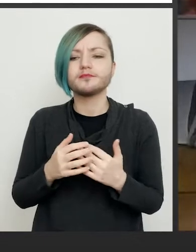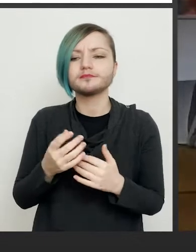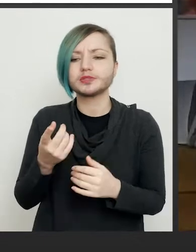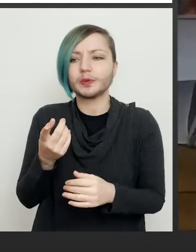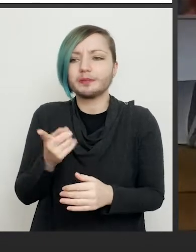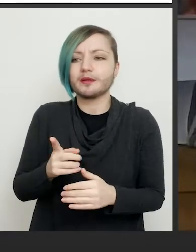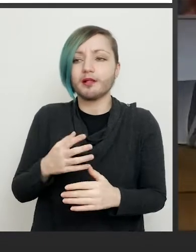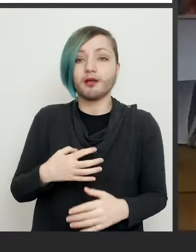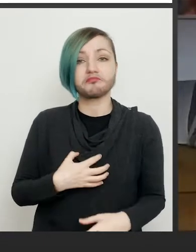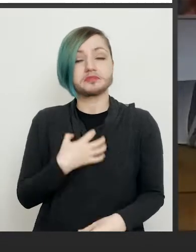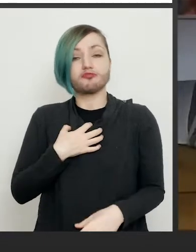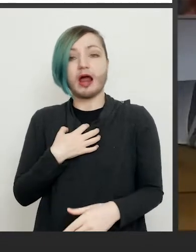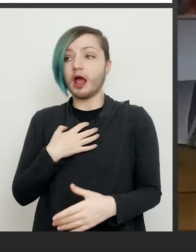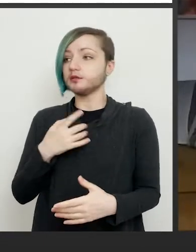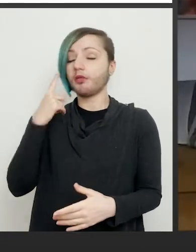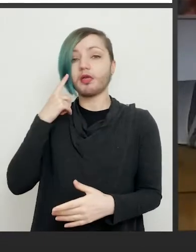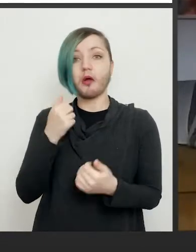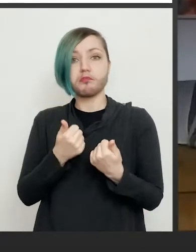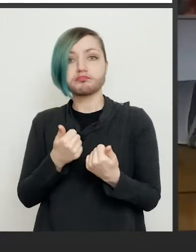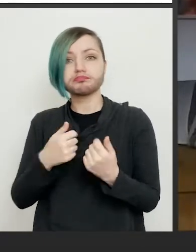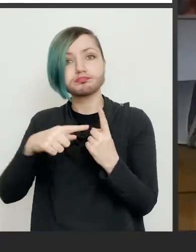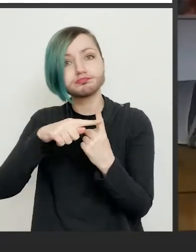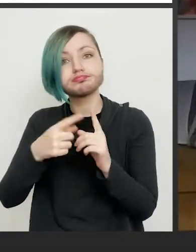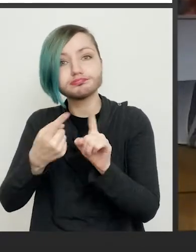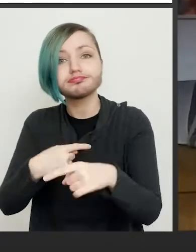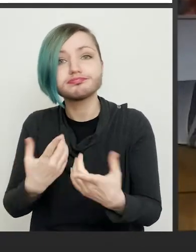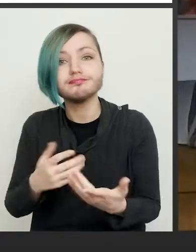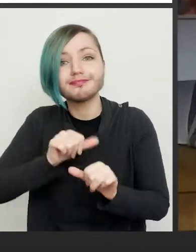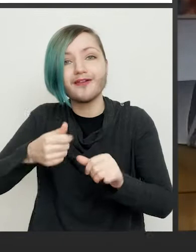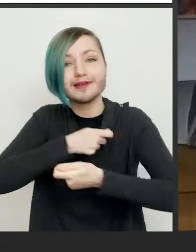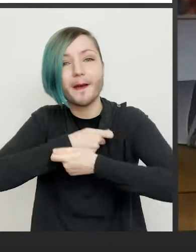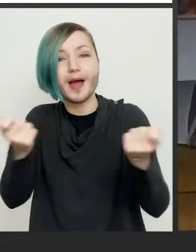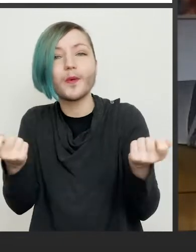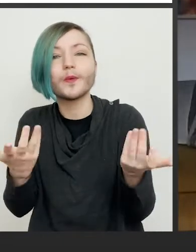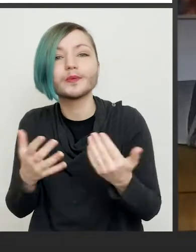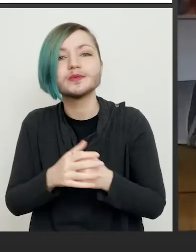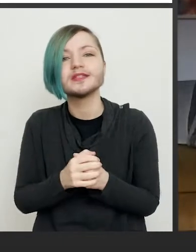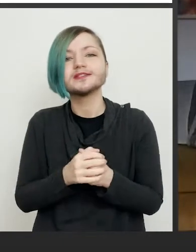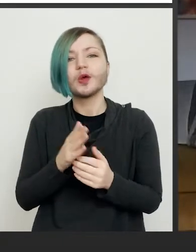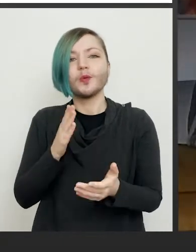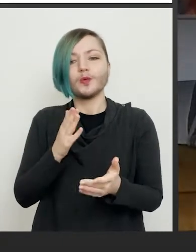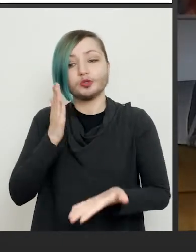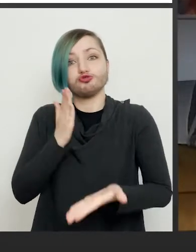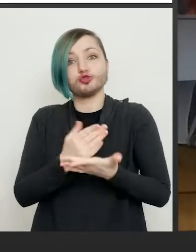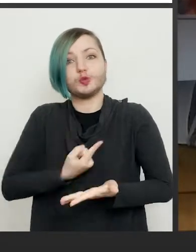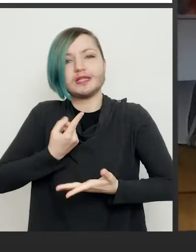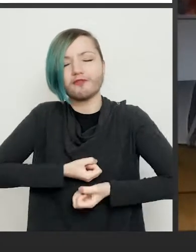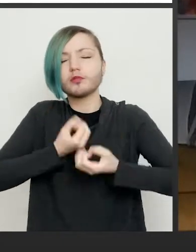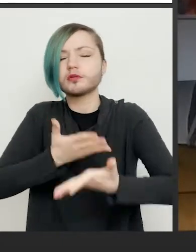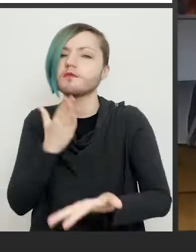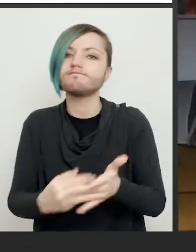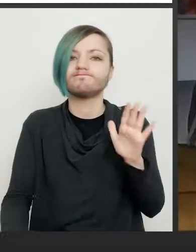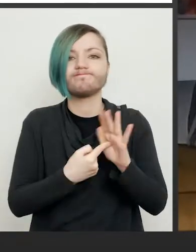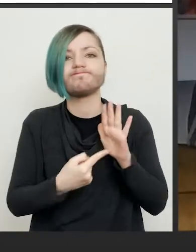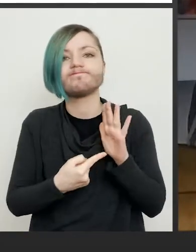pleasantly surprised by reactions from people when they come out. And I think, yeah, the element of sticking to your truth, I think, is so important,